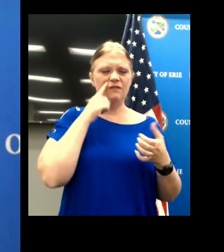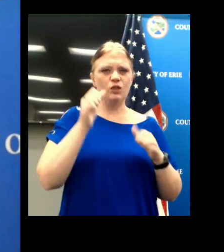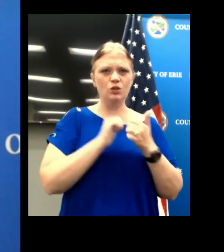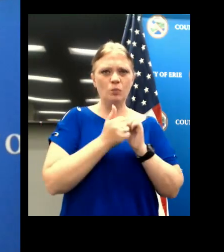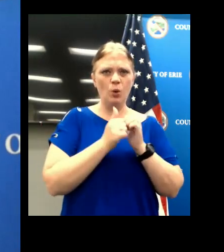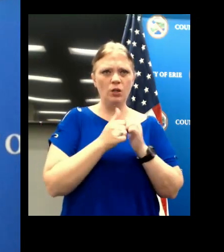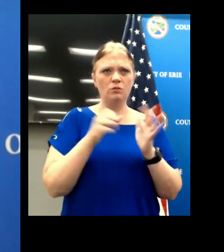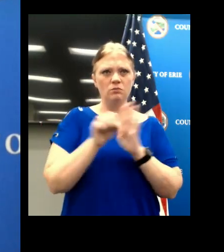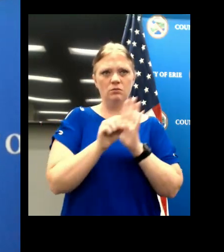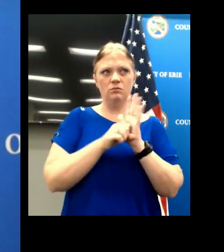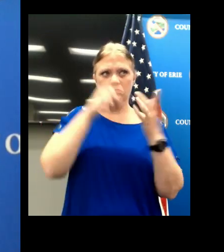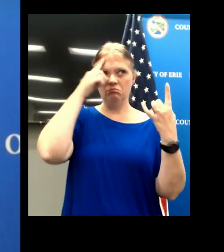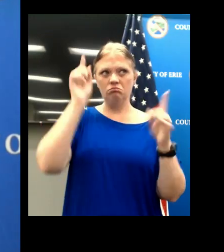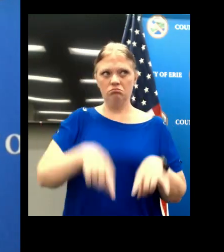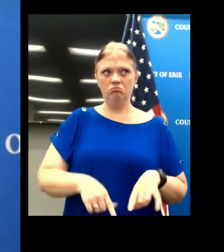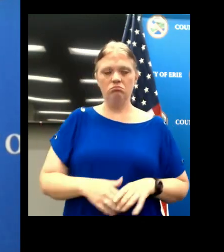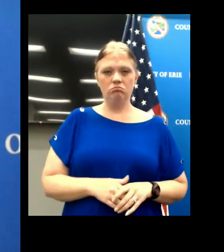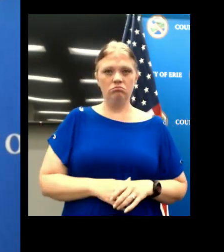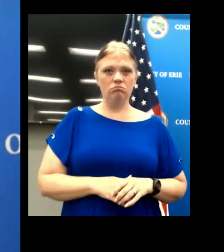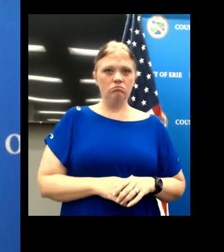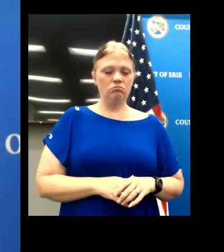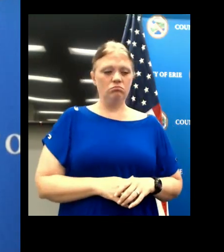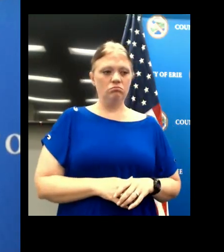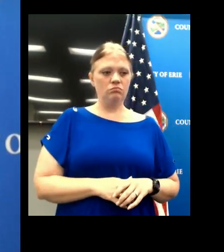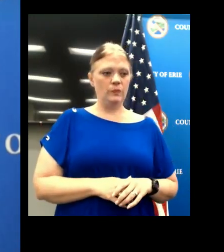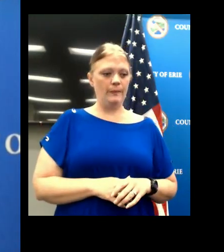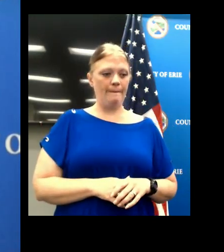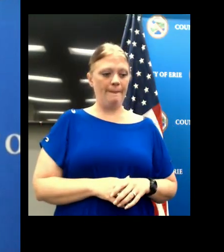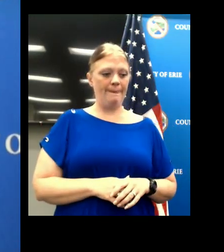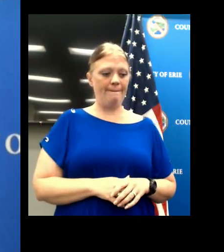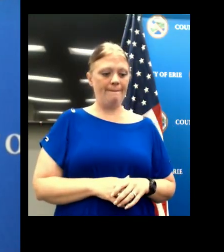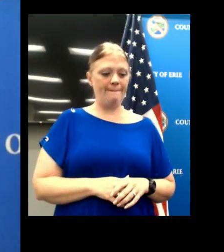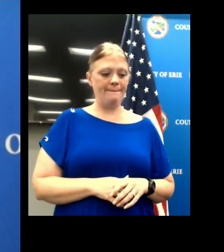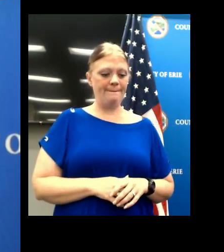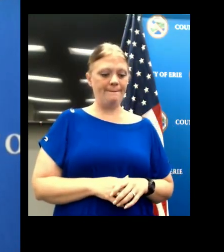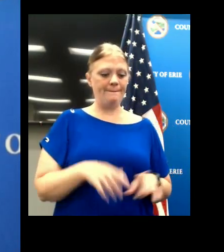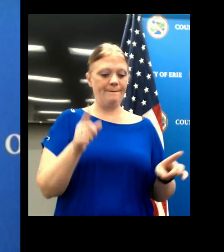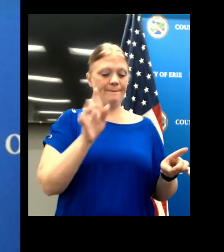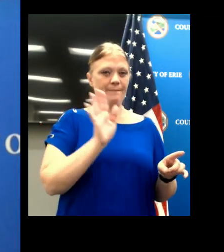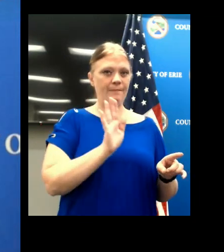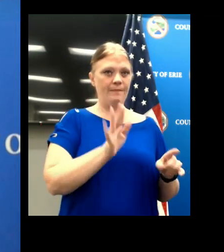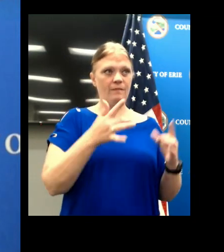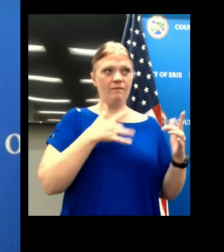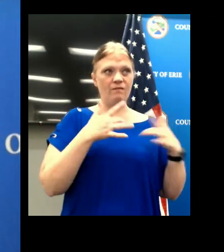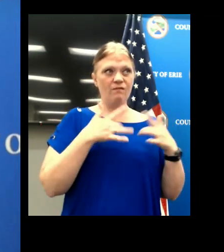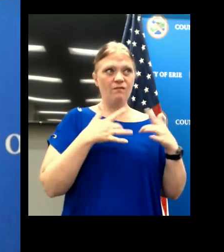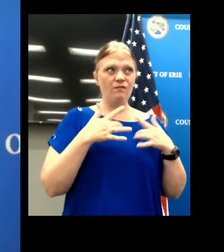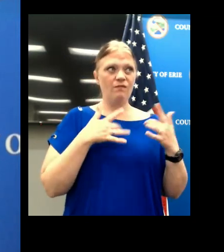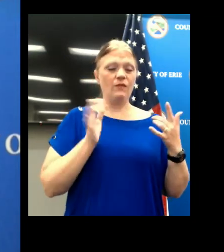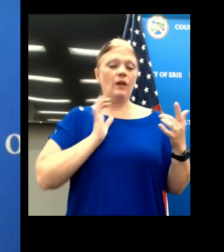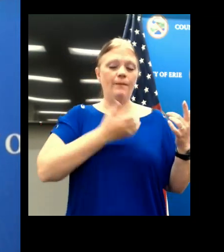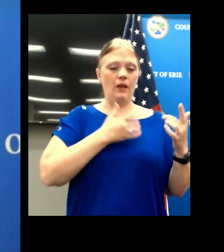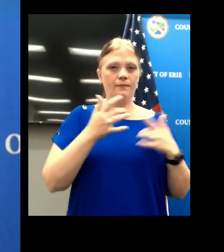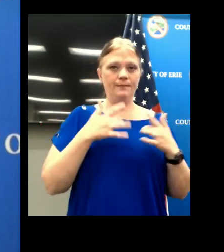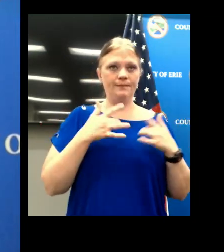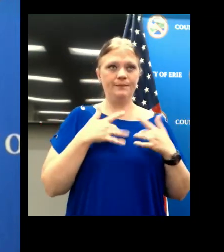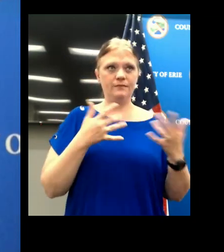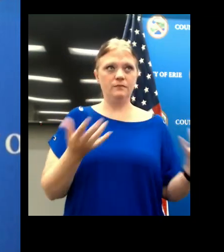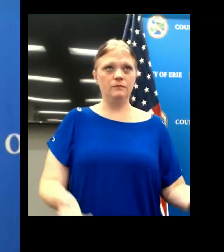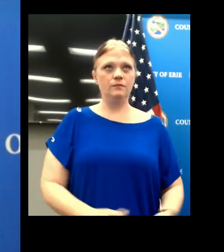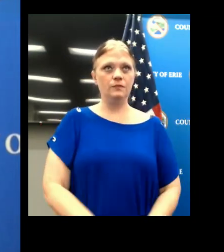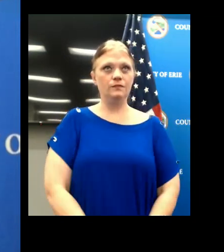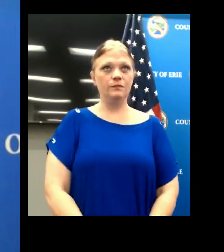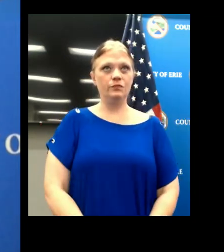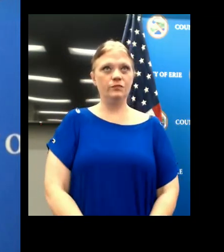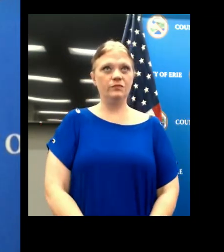state agrees with us. And so, I think the concern is just like our concern. I mean, they were,